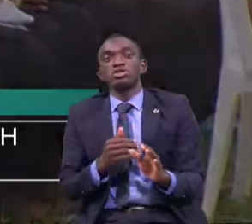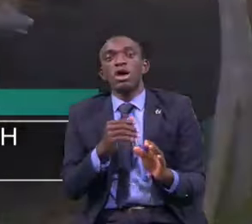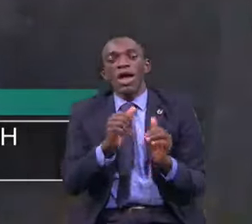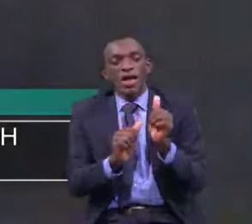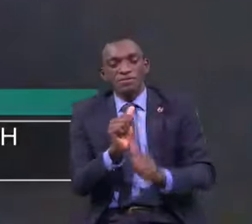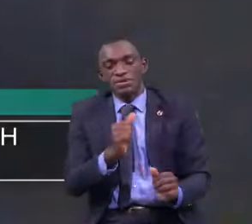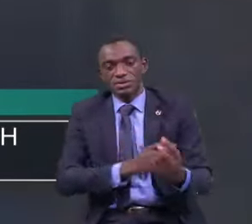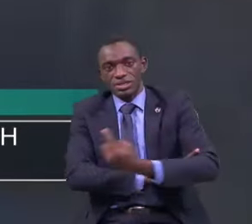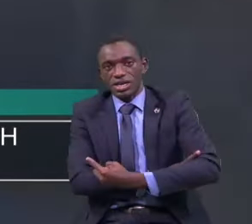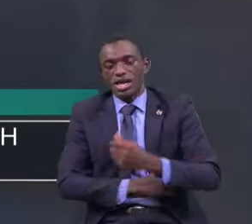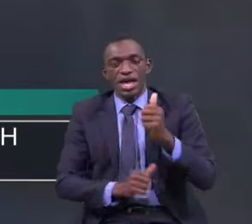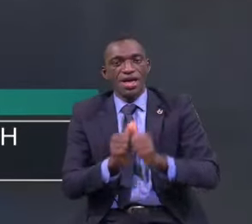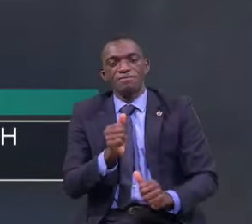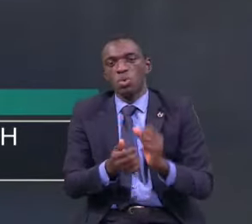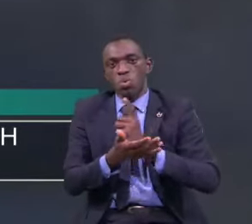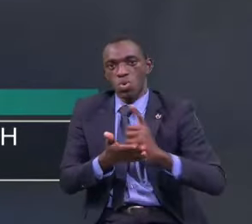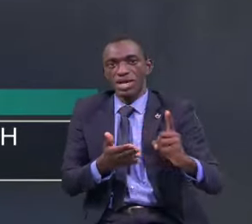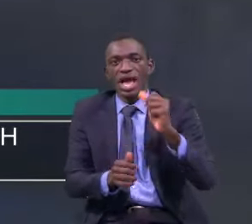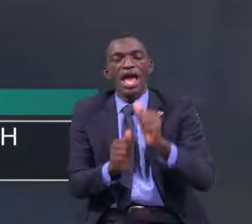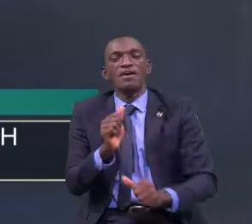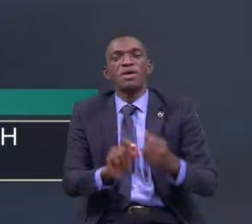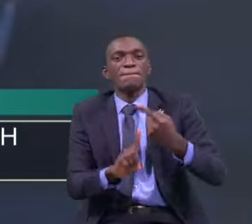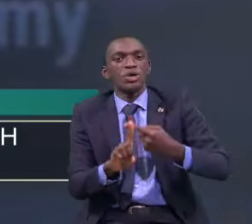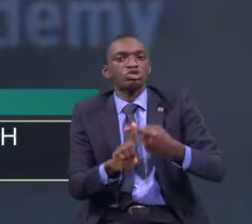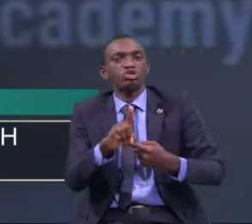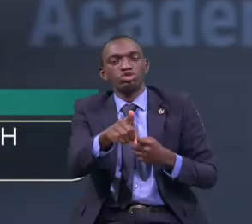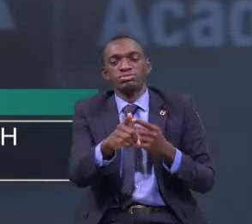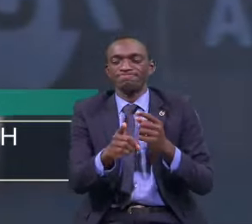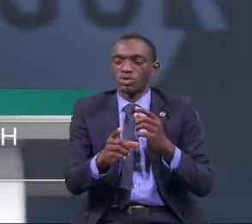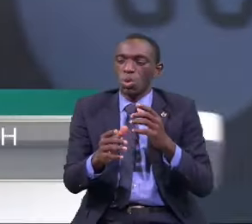every month, you're always pursuing.